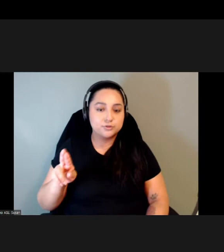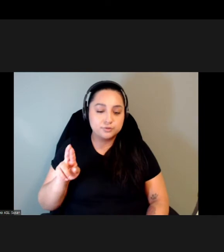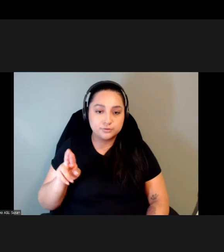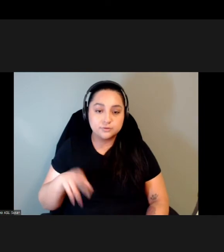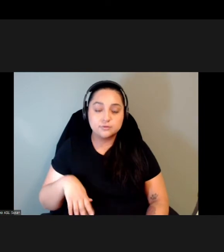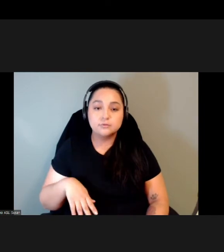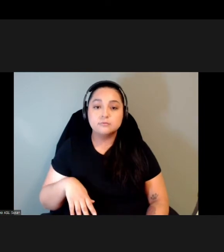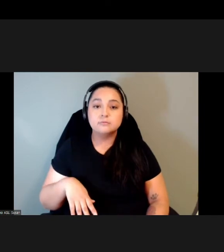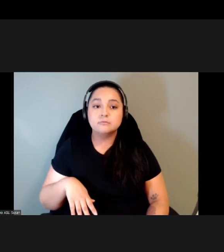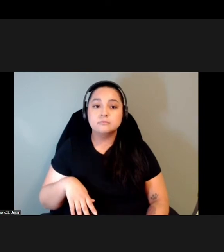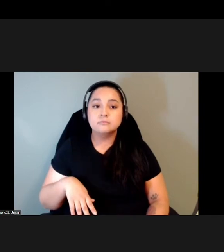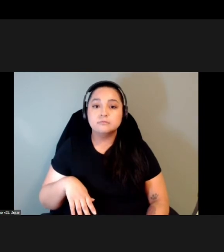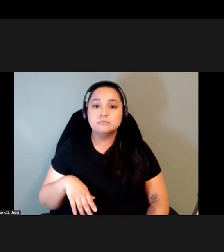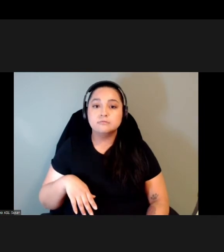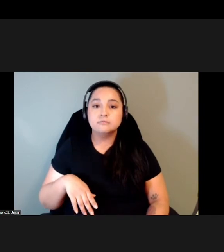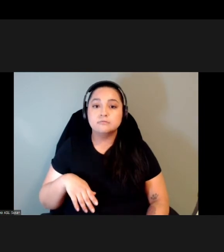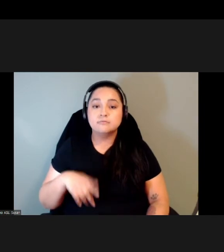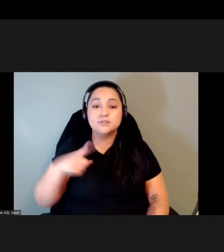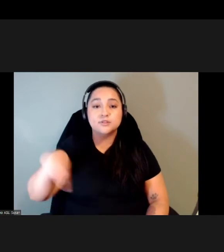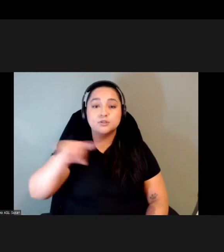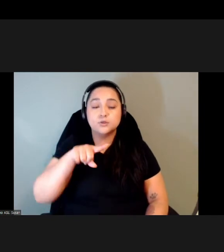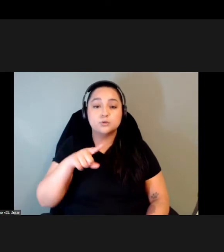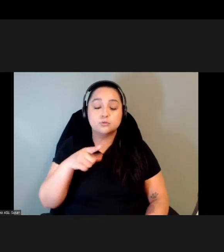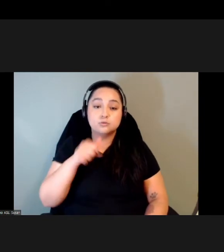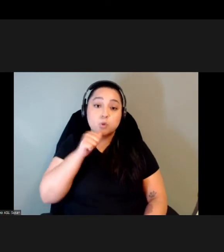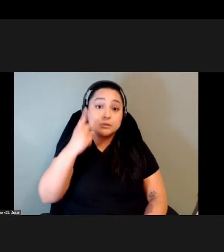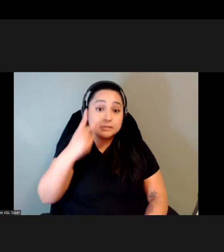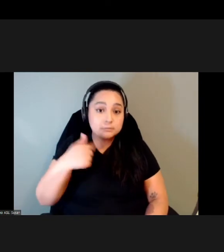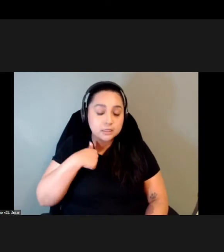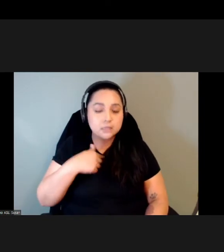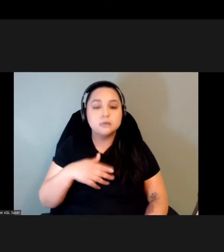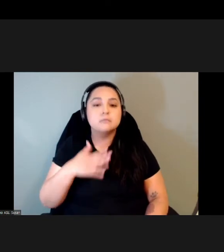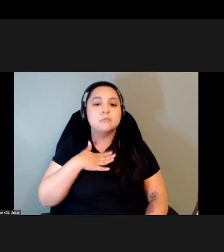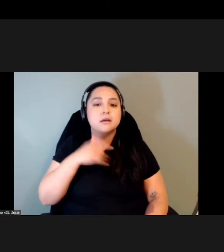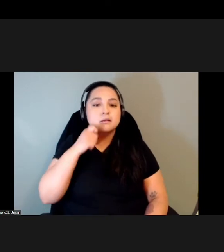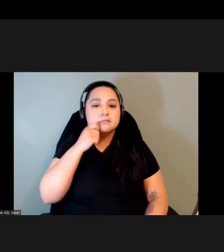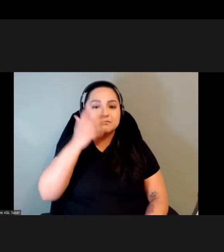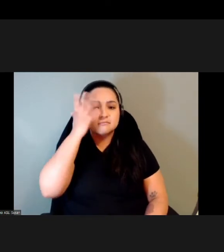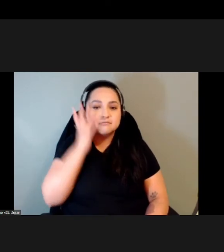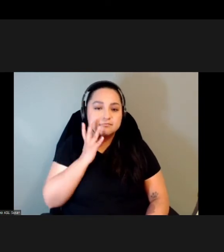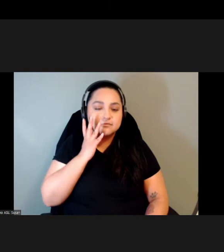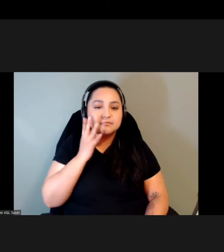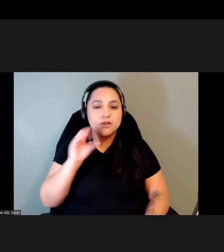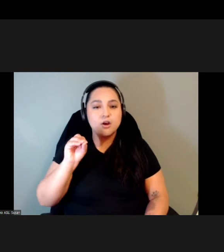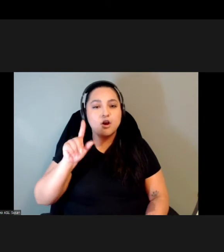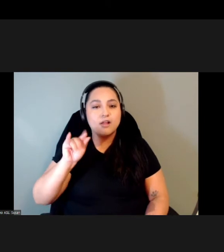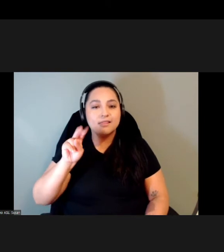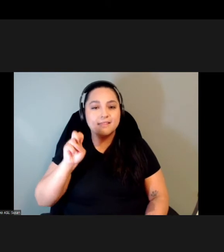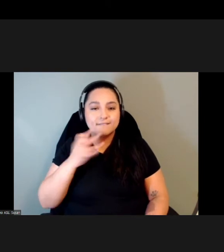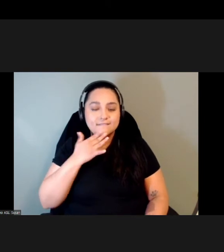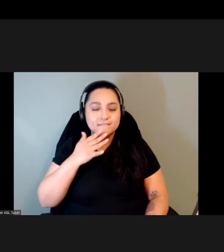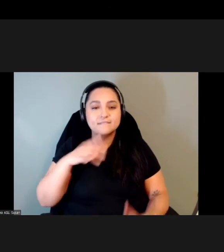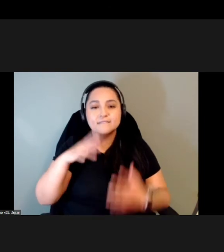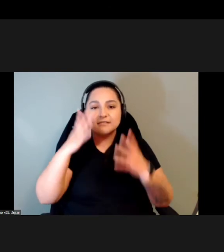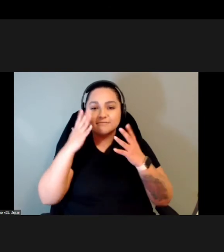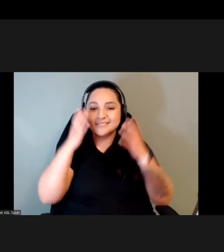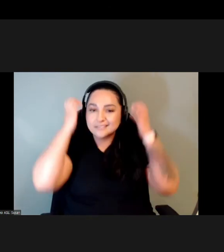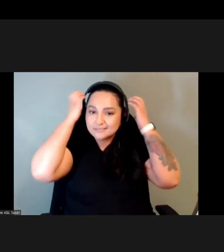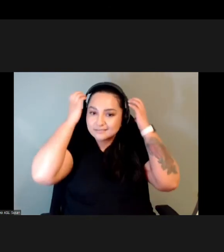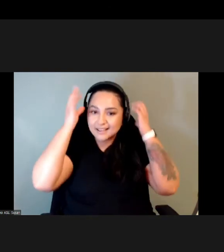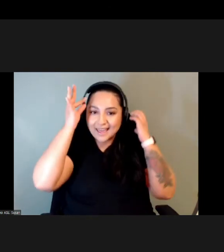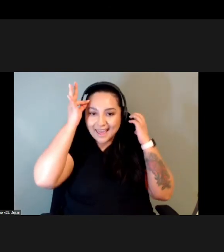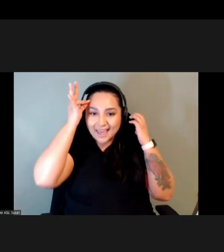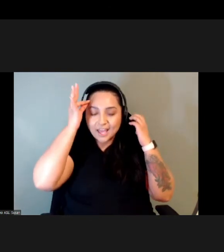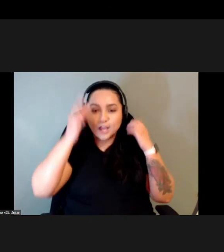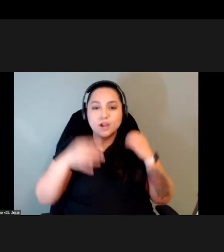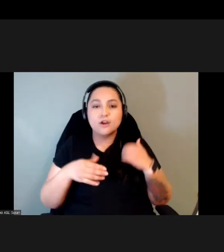who aren't seeing me, I have olive skin and dark hair that's pulled away from my face and some epic Victorian